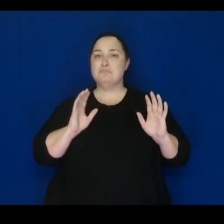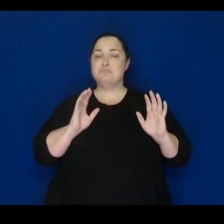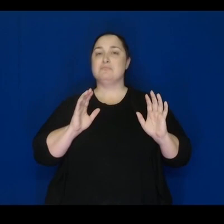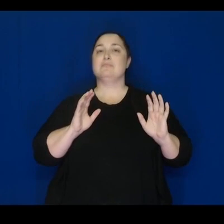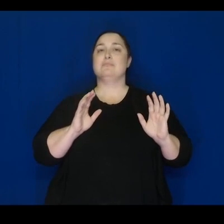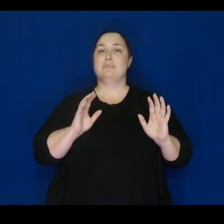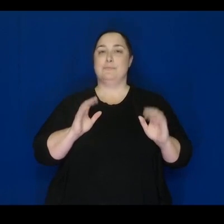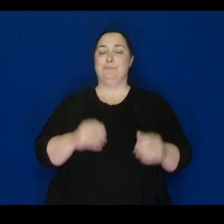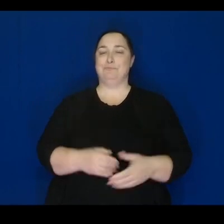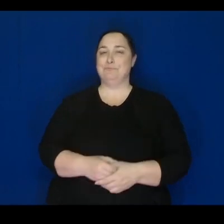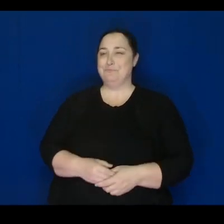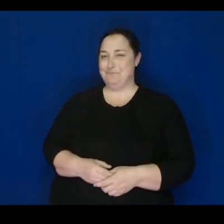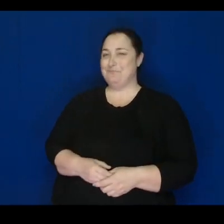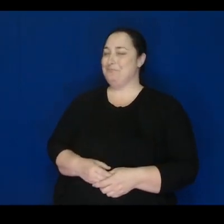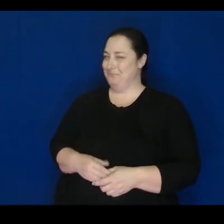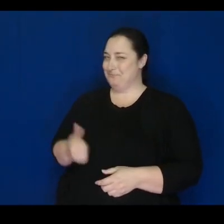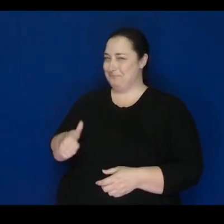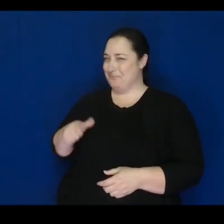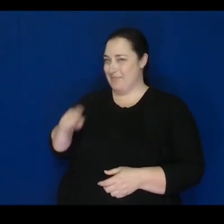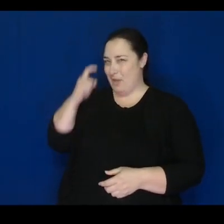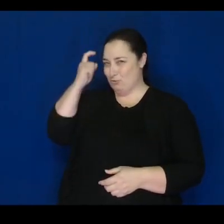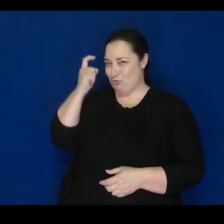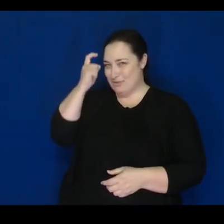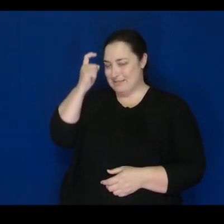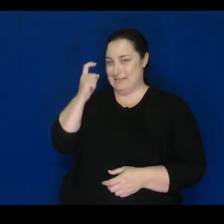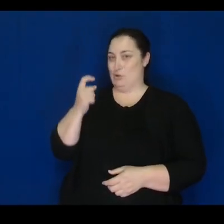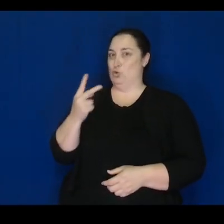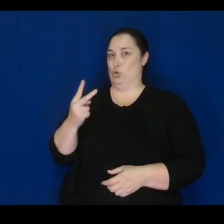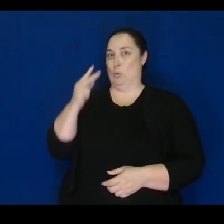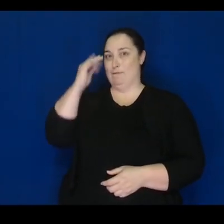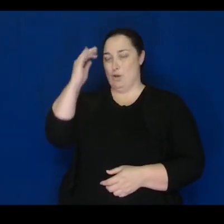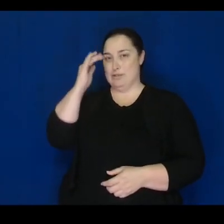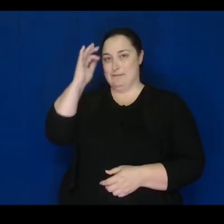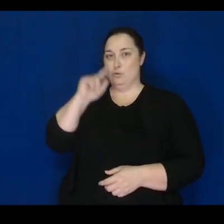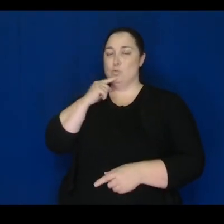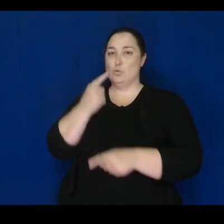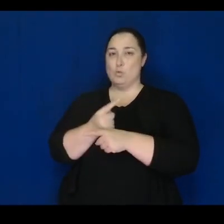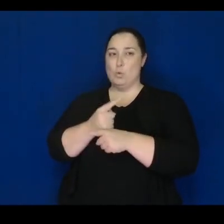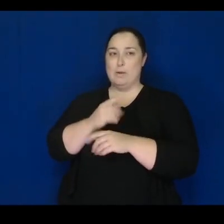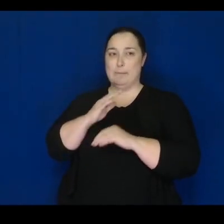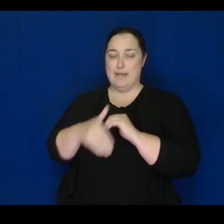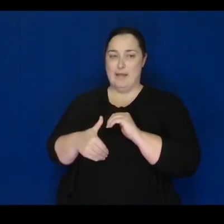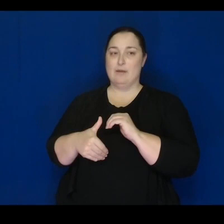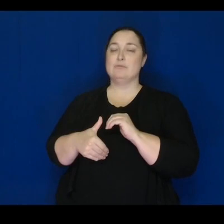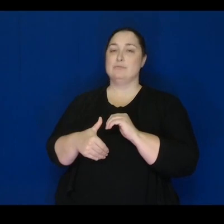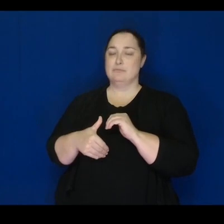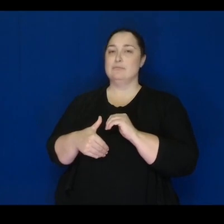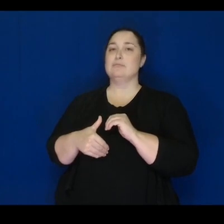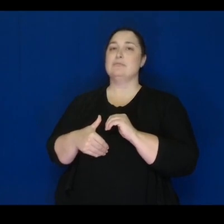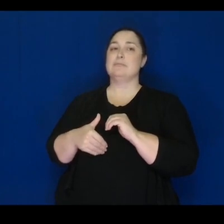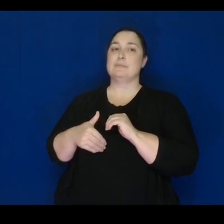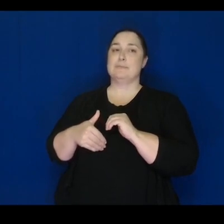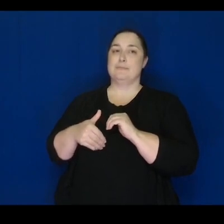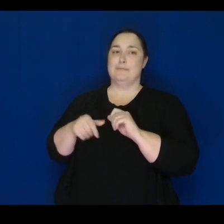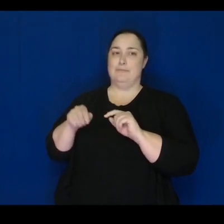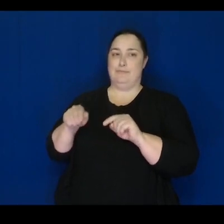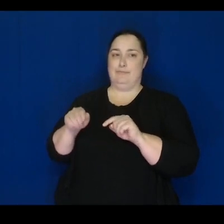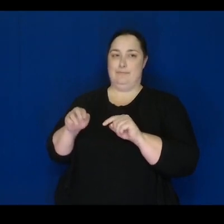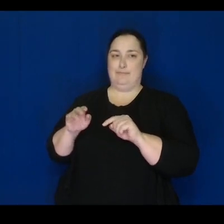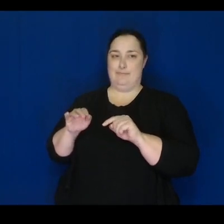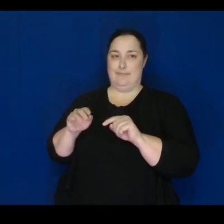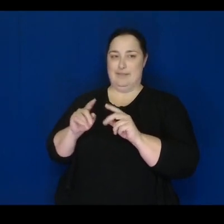that curiosity, and both in the two philosophies you've noted with the Bichinjara and with the Dakin.